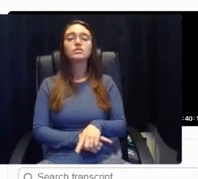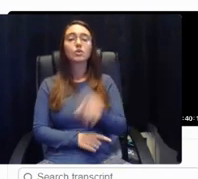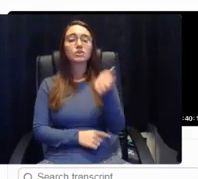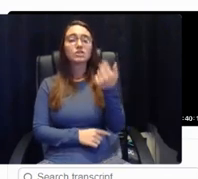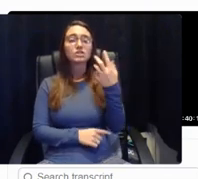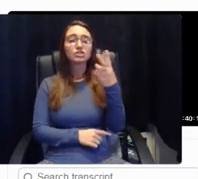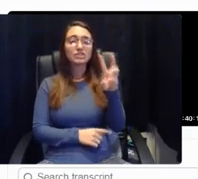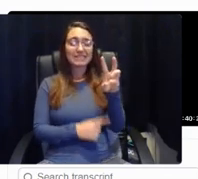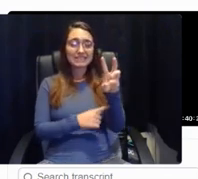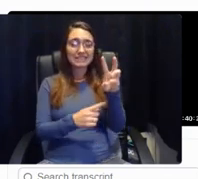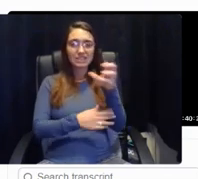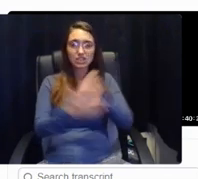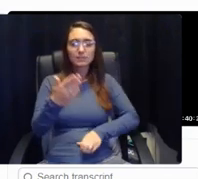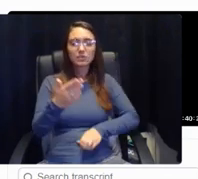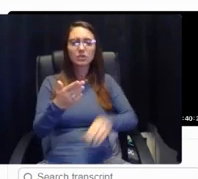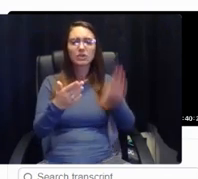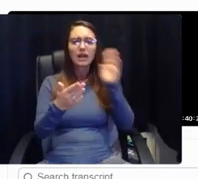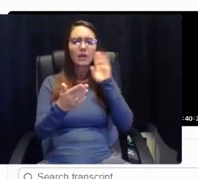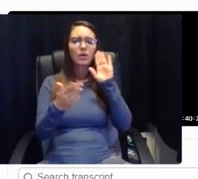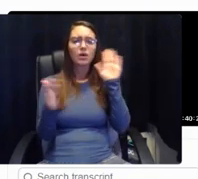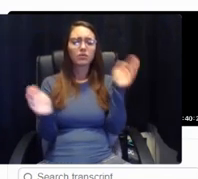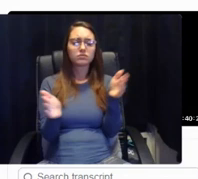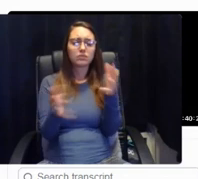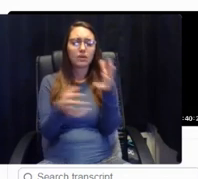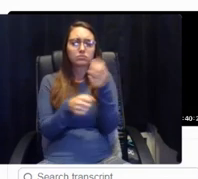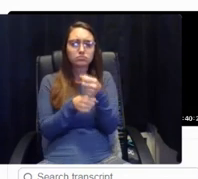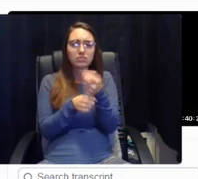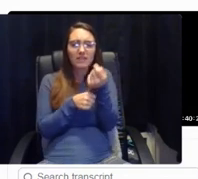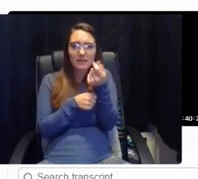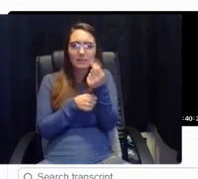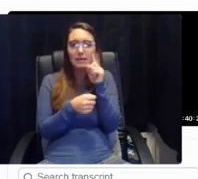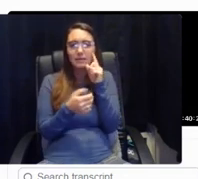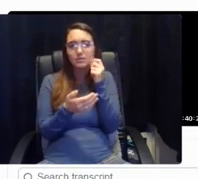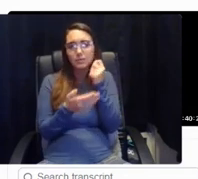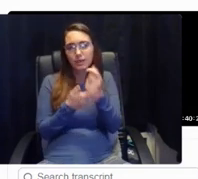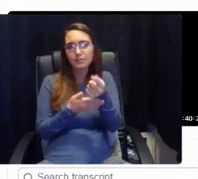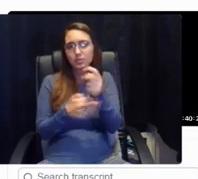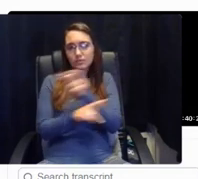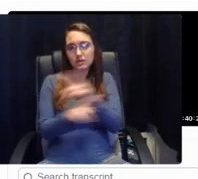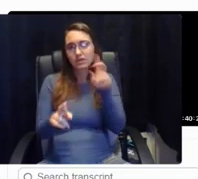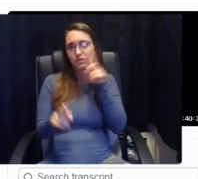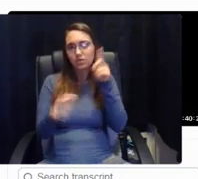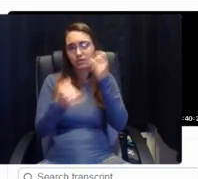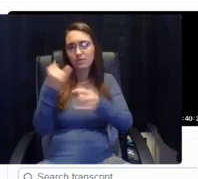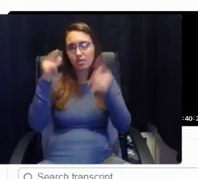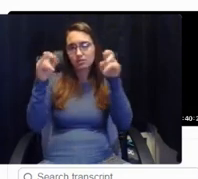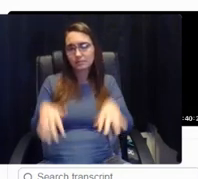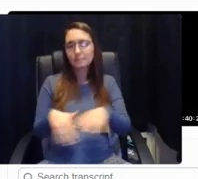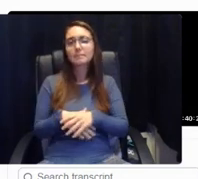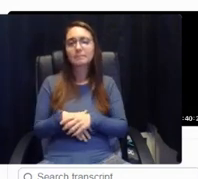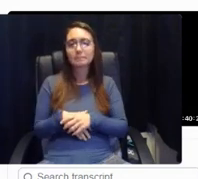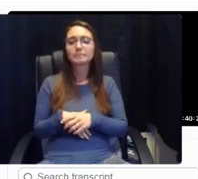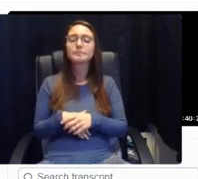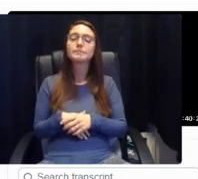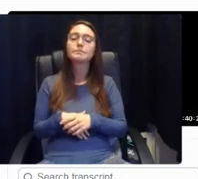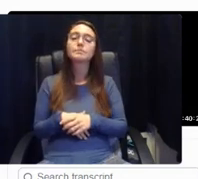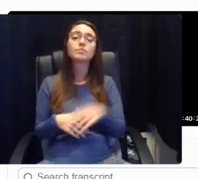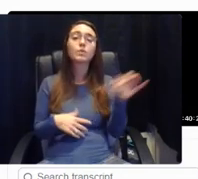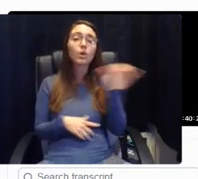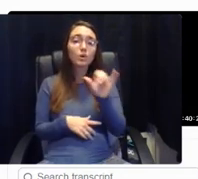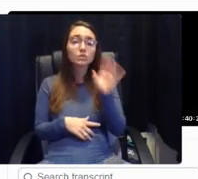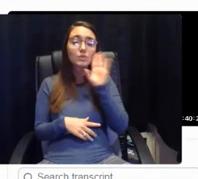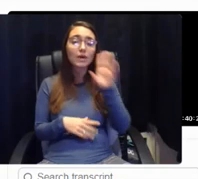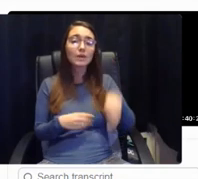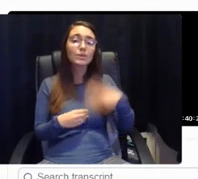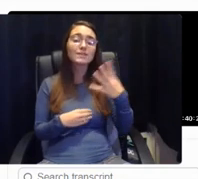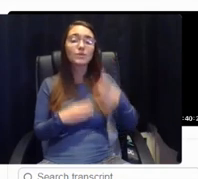going to ease your final exam preparation. And I also add extra